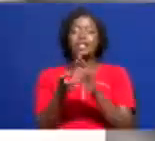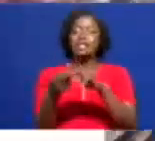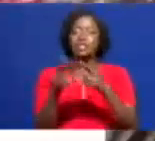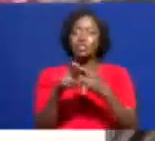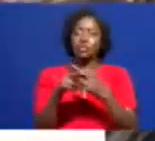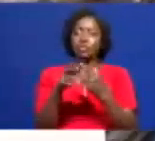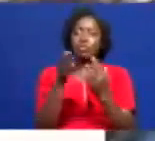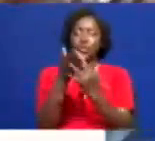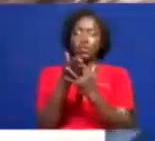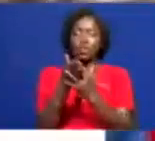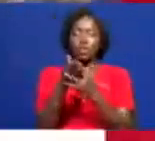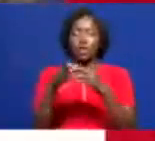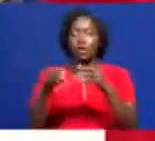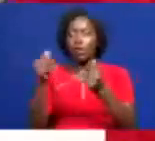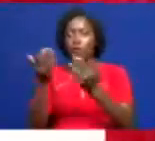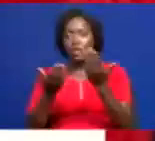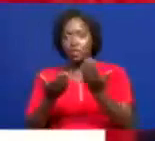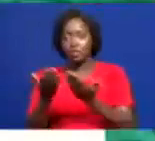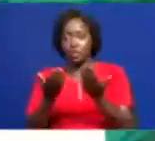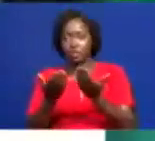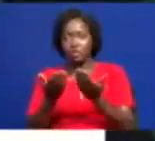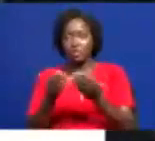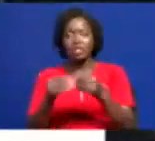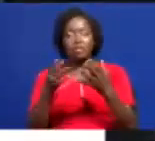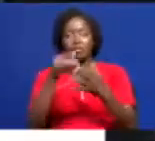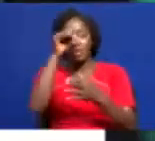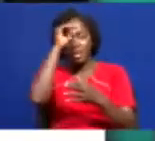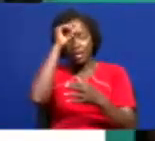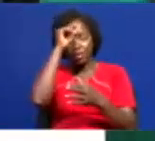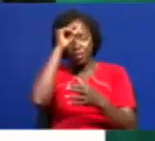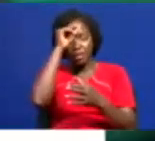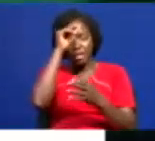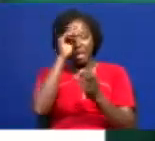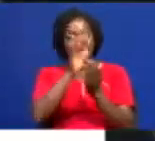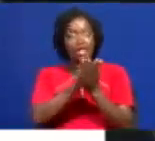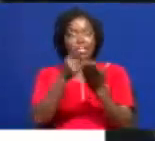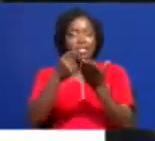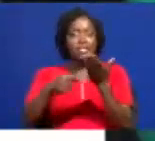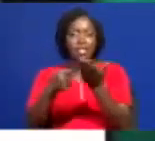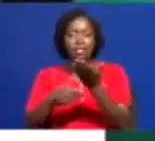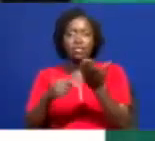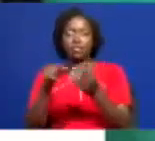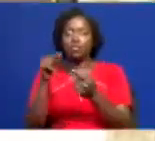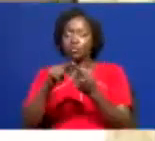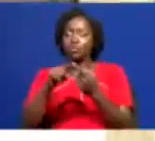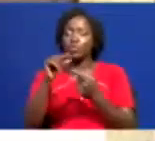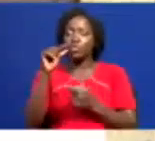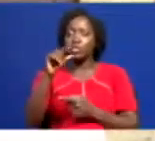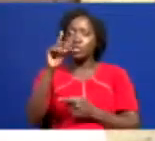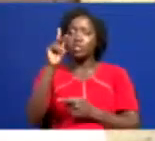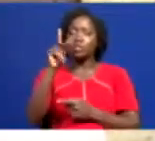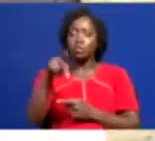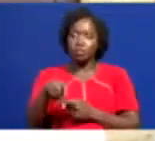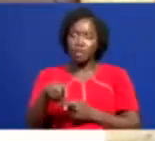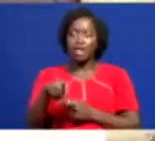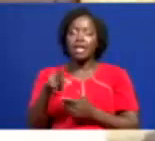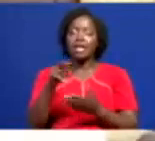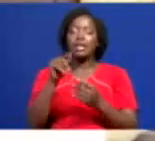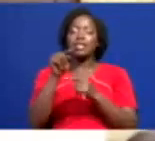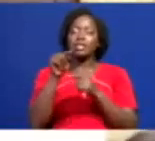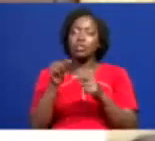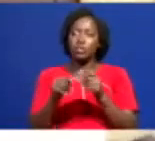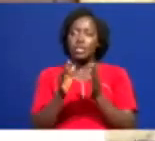between quality of service that is offered by government and the revenue to GDP ratio. The answer lies